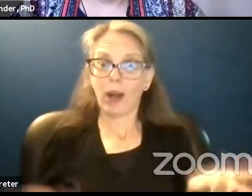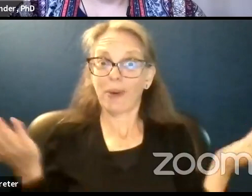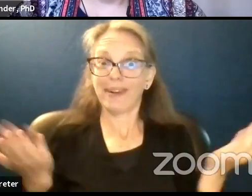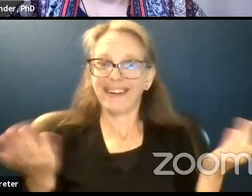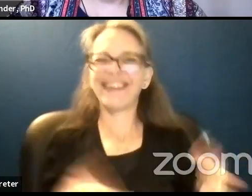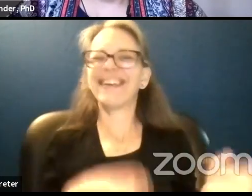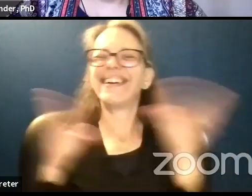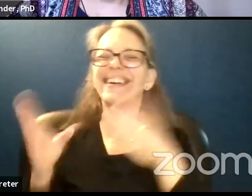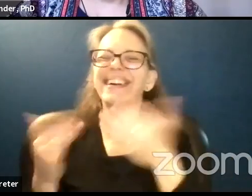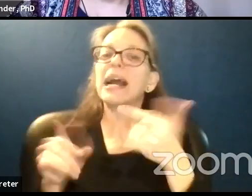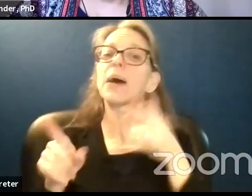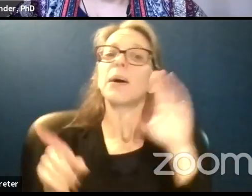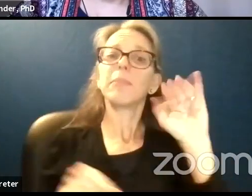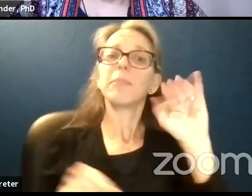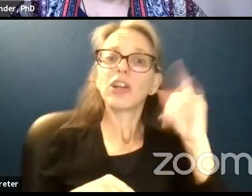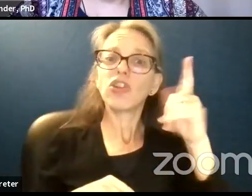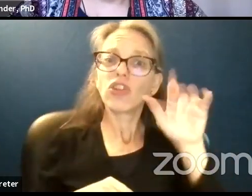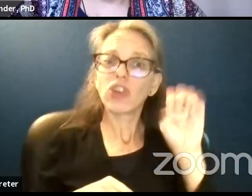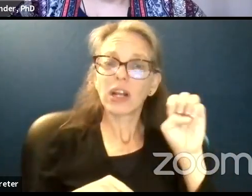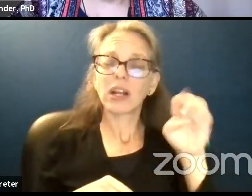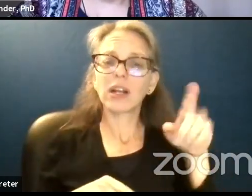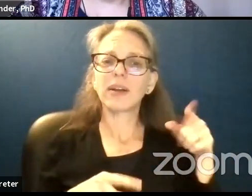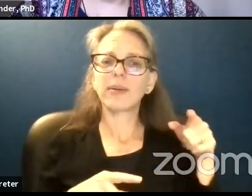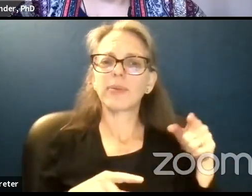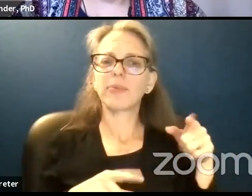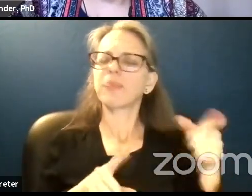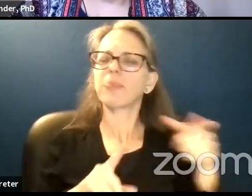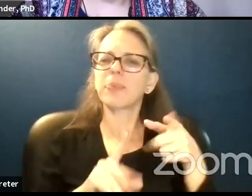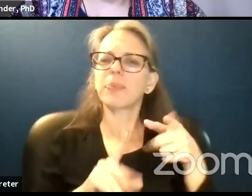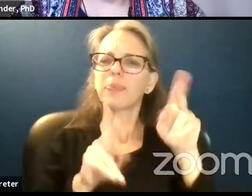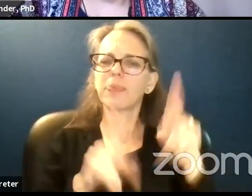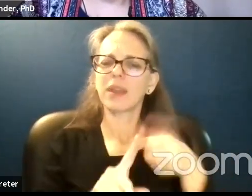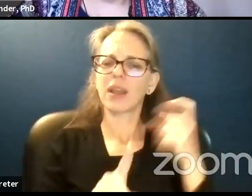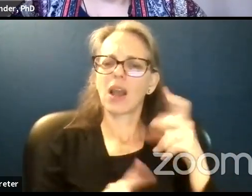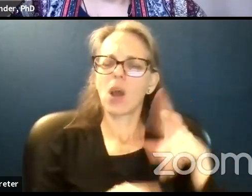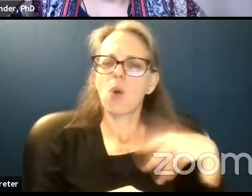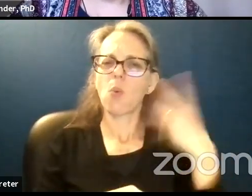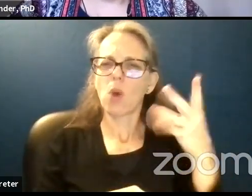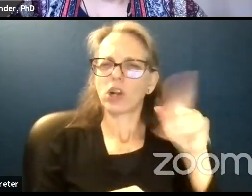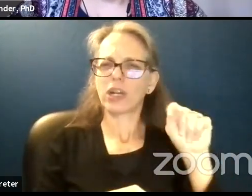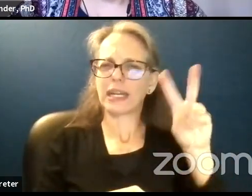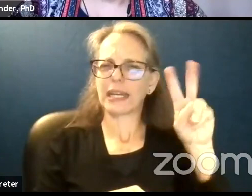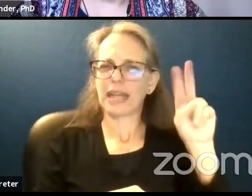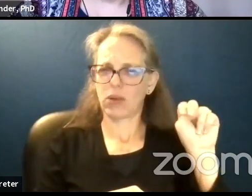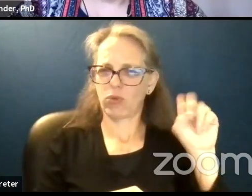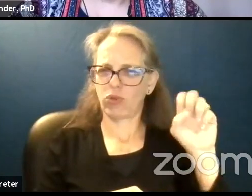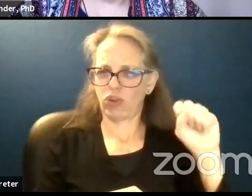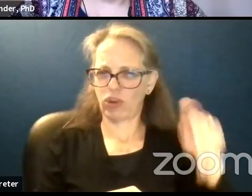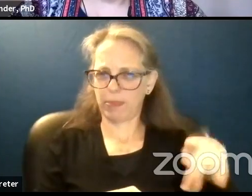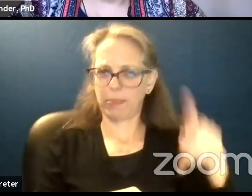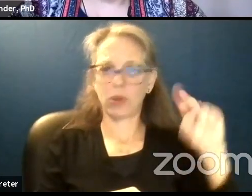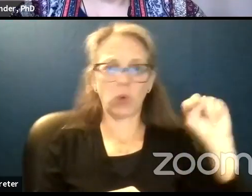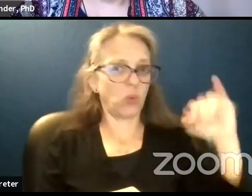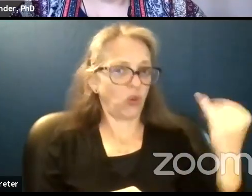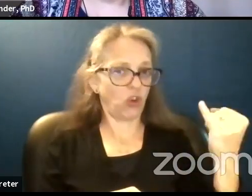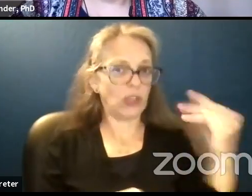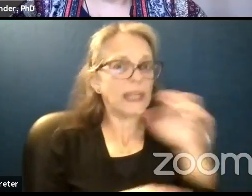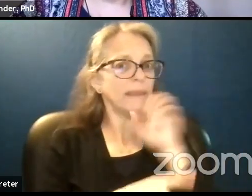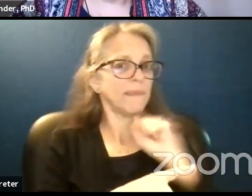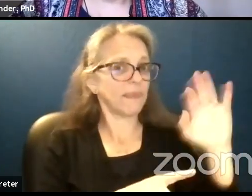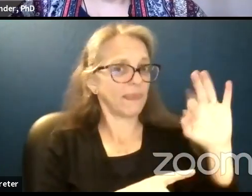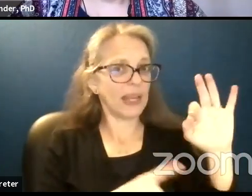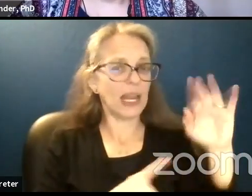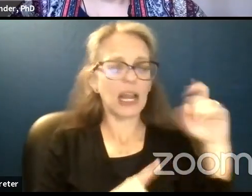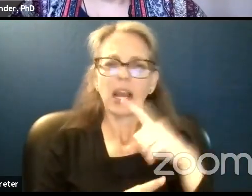from Michelle. Isla from Washington Township, New Jersey, who is 9 years old, would like to know, will